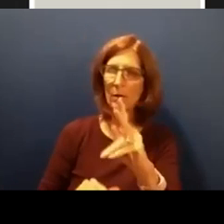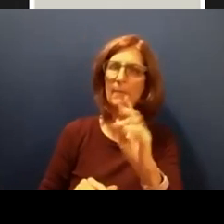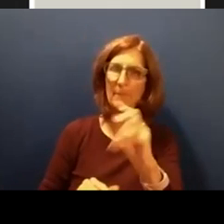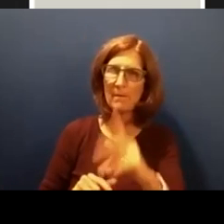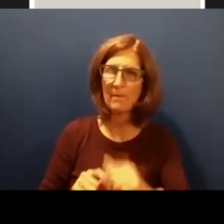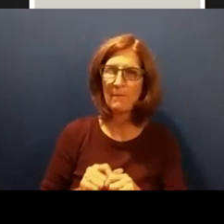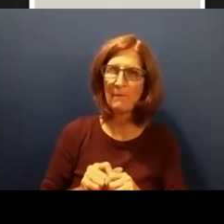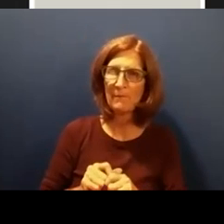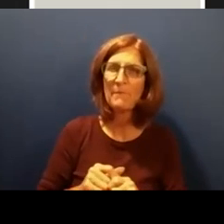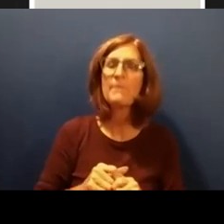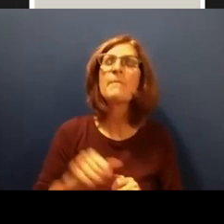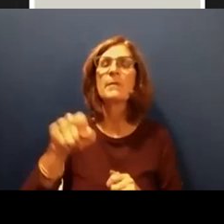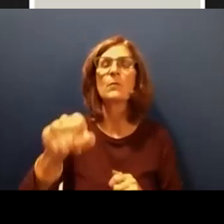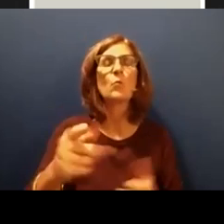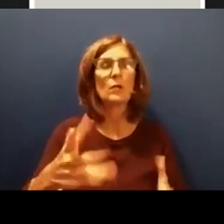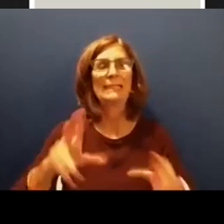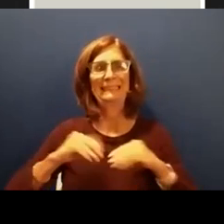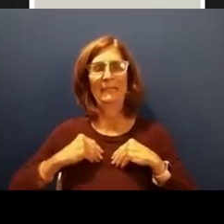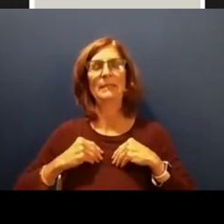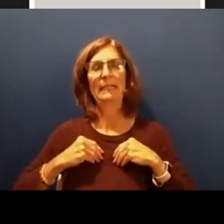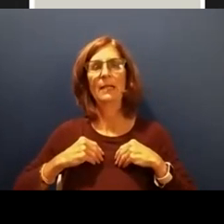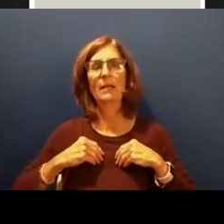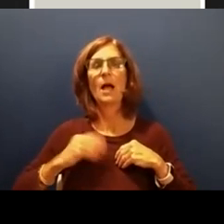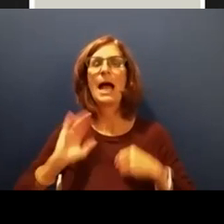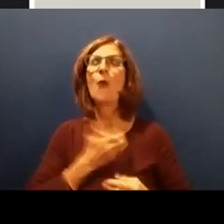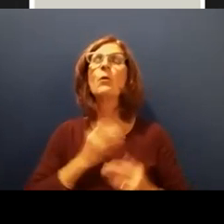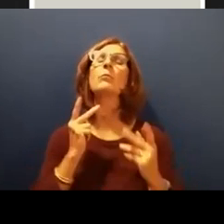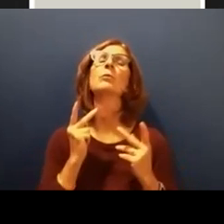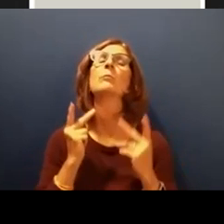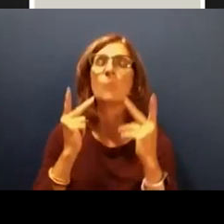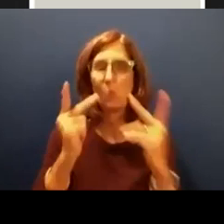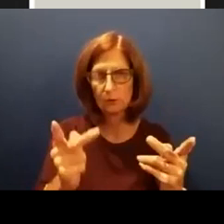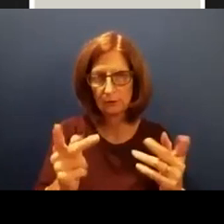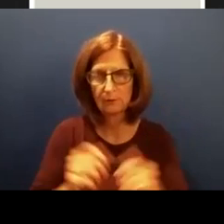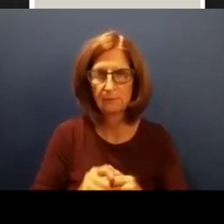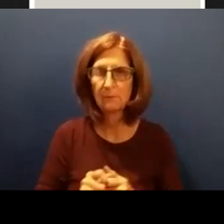This is the acceptance of the proposal. Got it. Thank you.